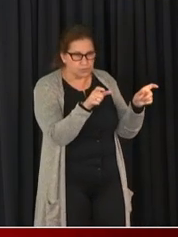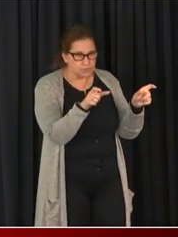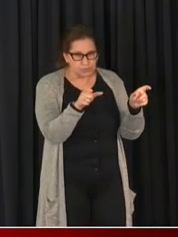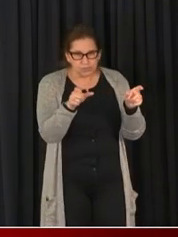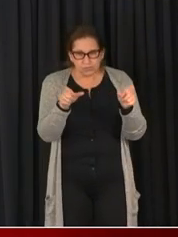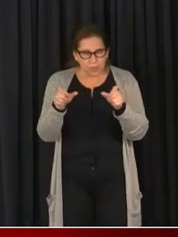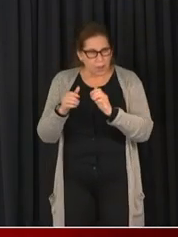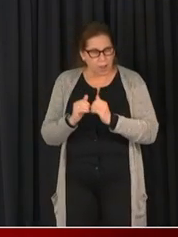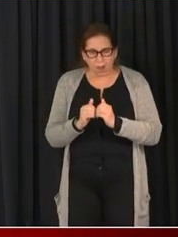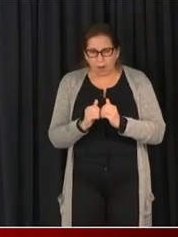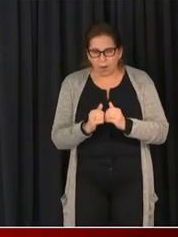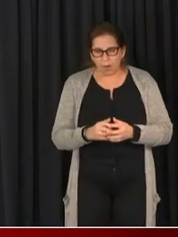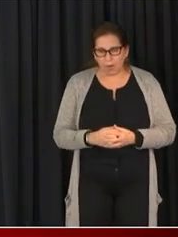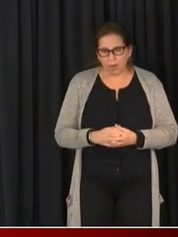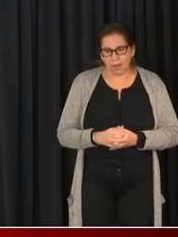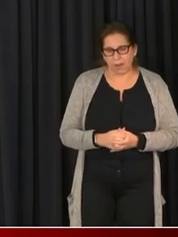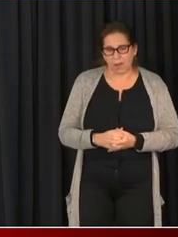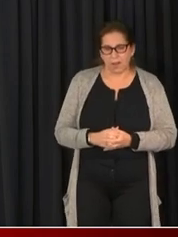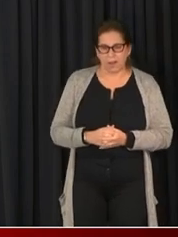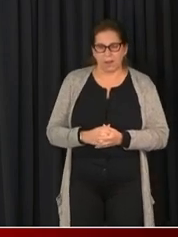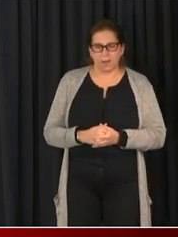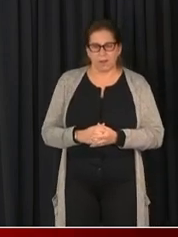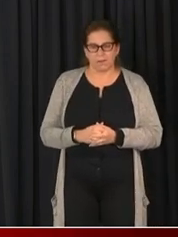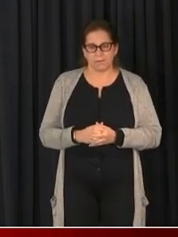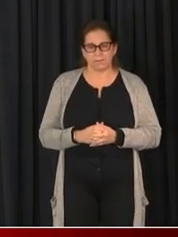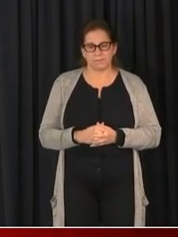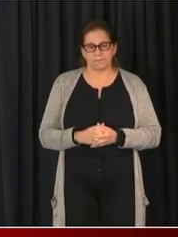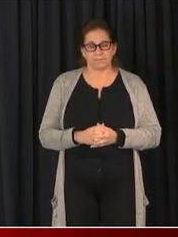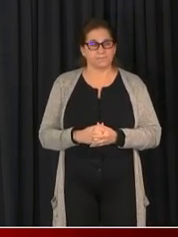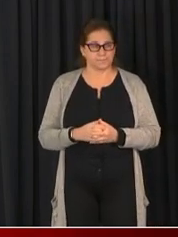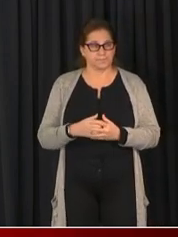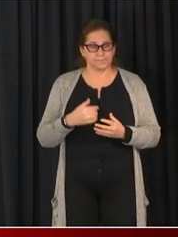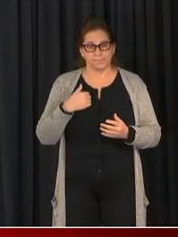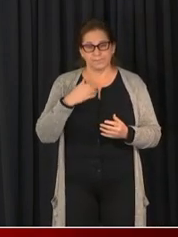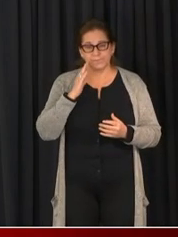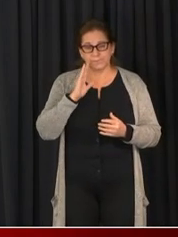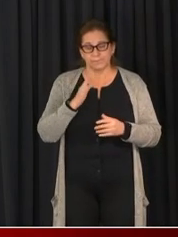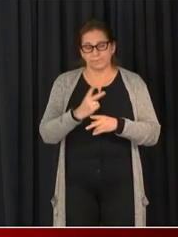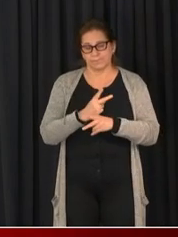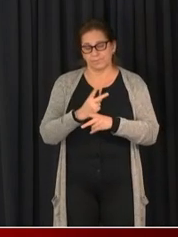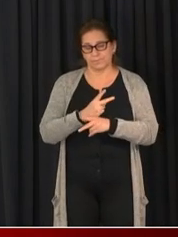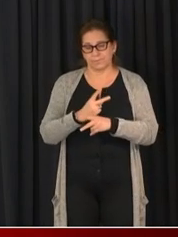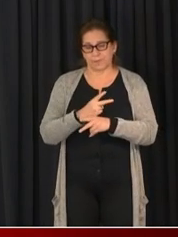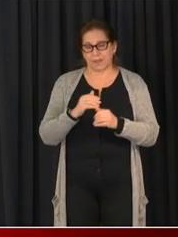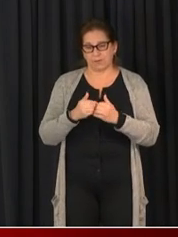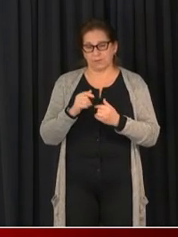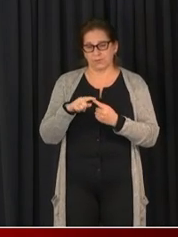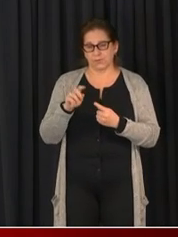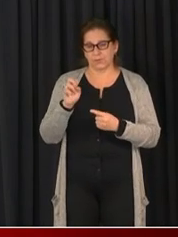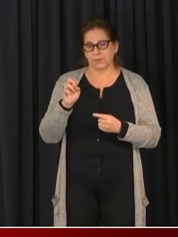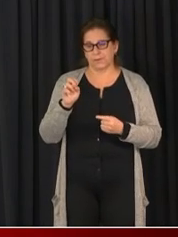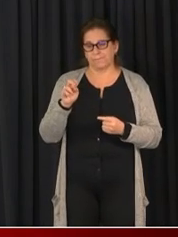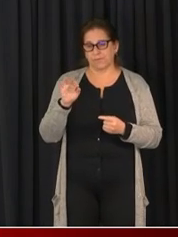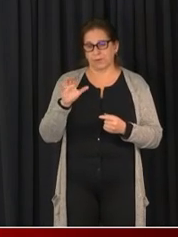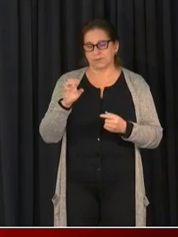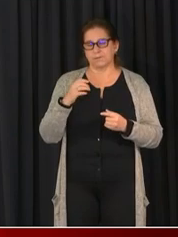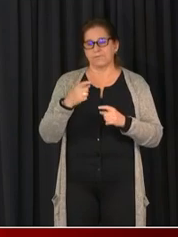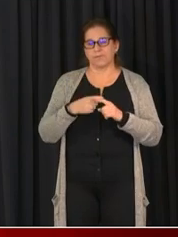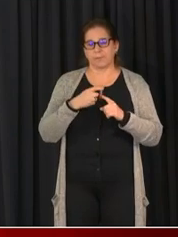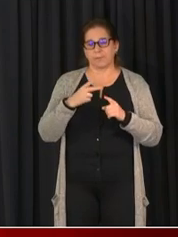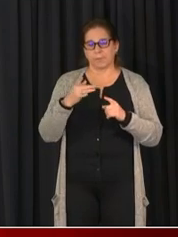its disposal the ability to enforce our regulations in the interest of public health. But as I